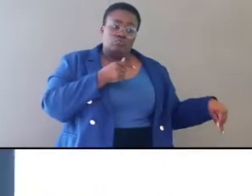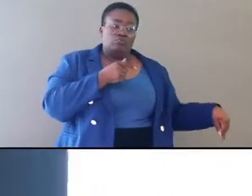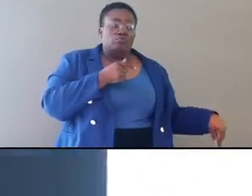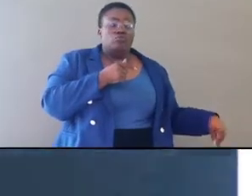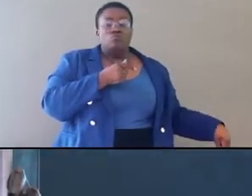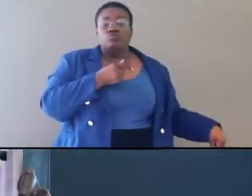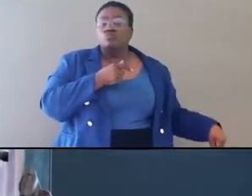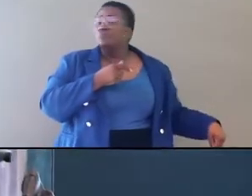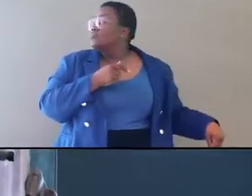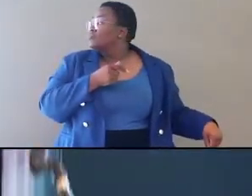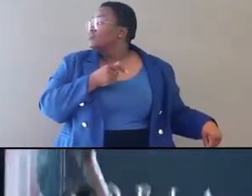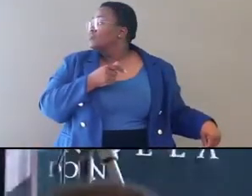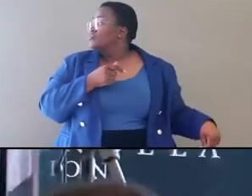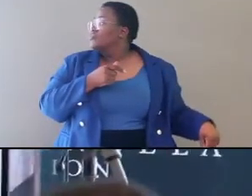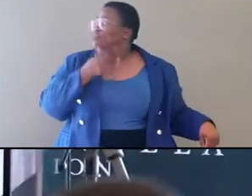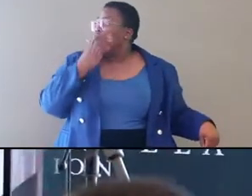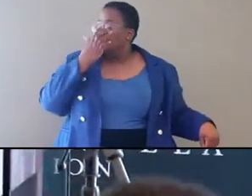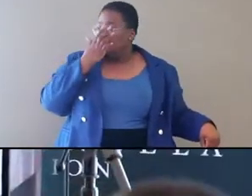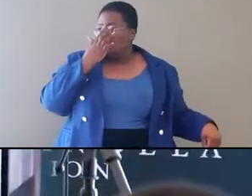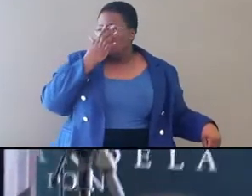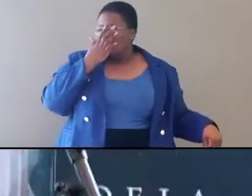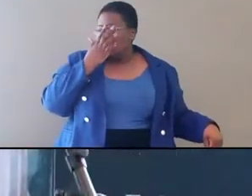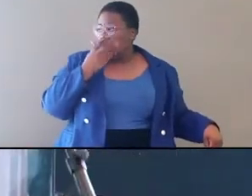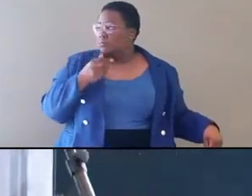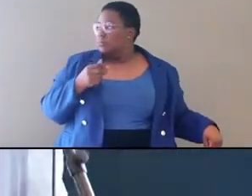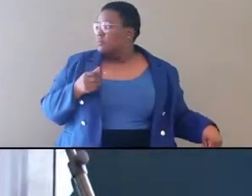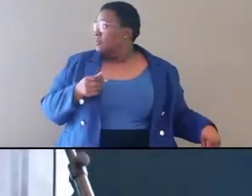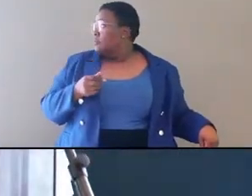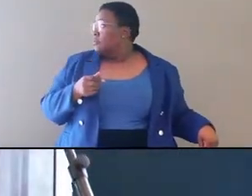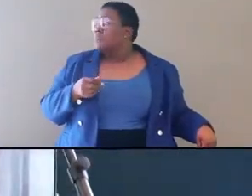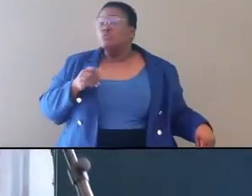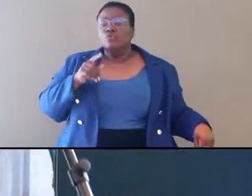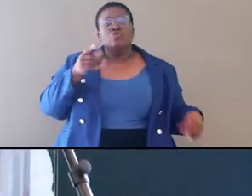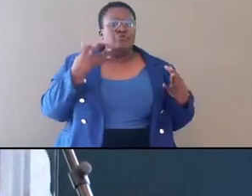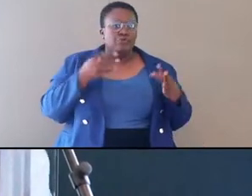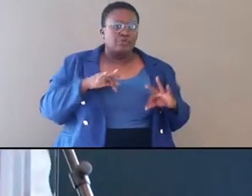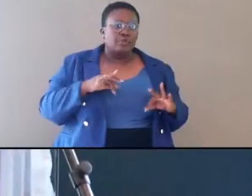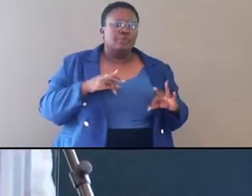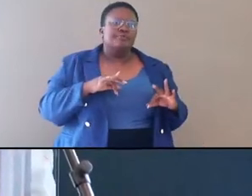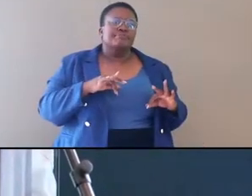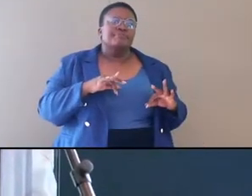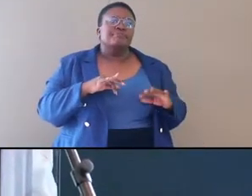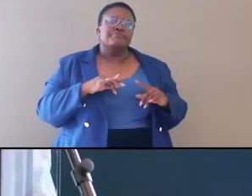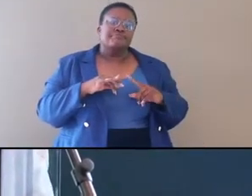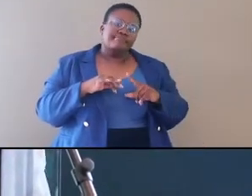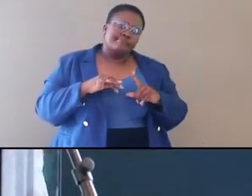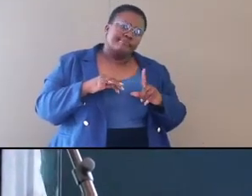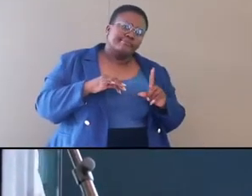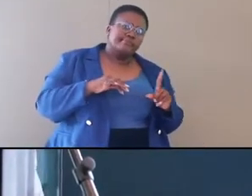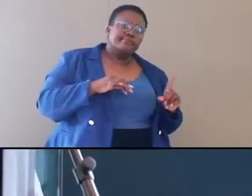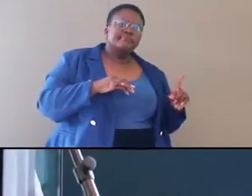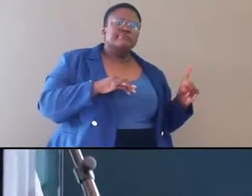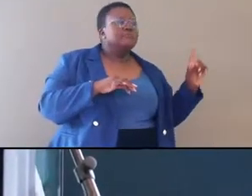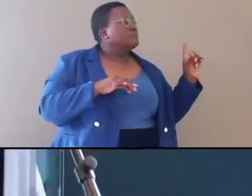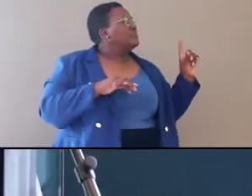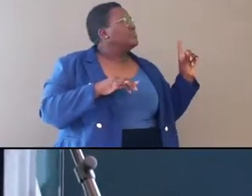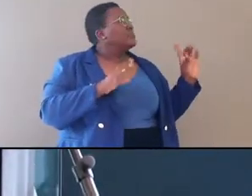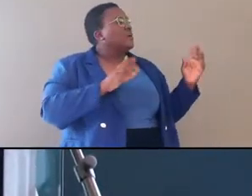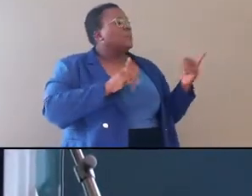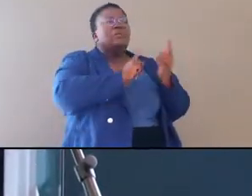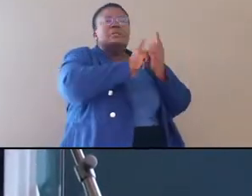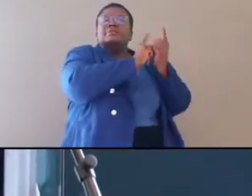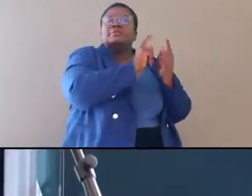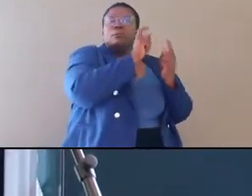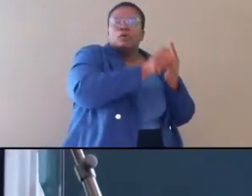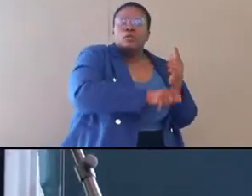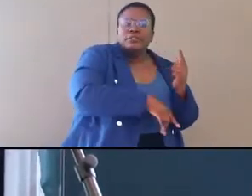in the open, so you are free to find somebody you didn't come here with, and